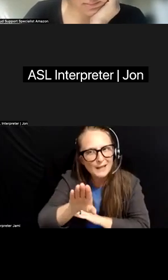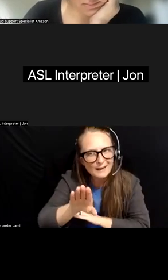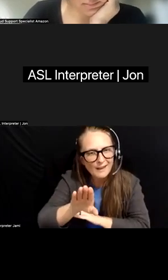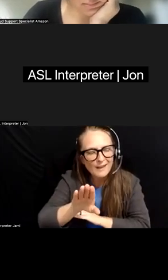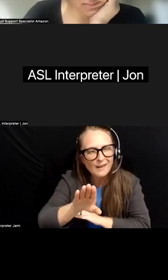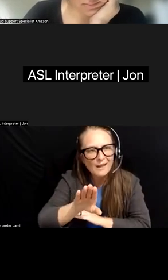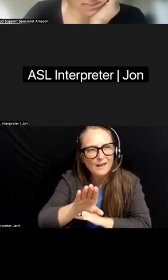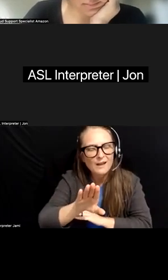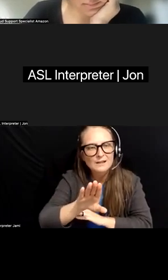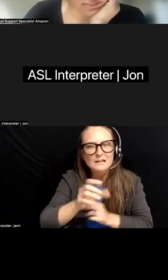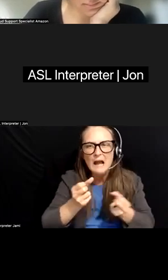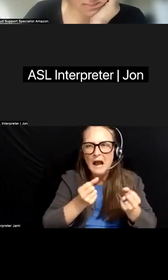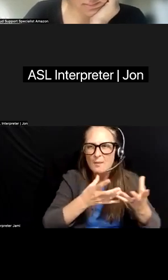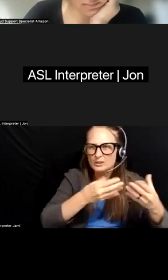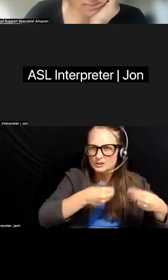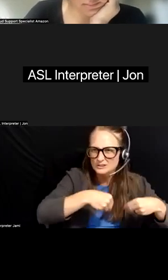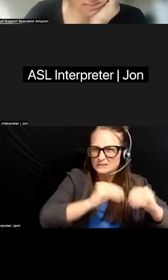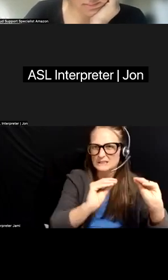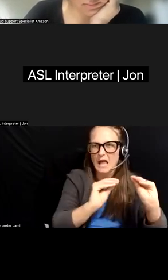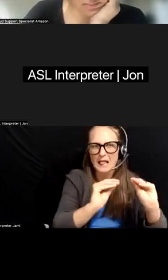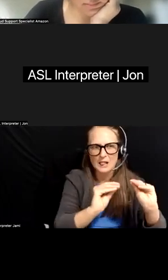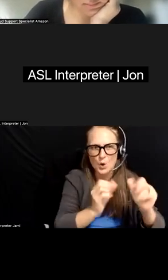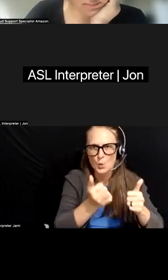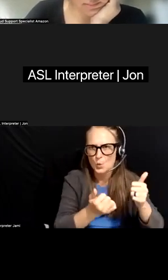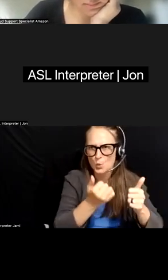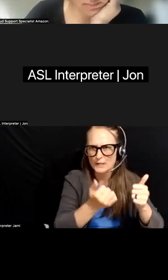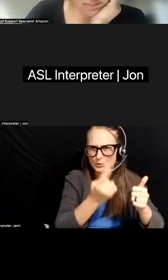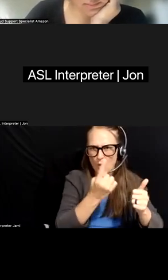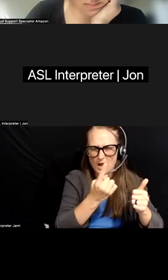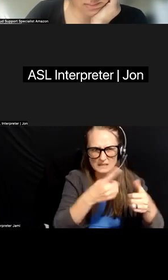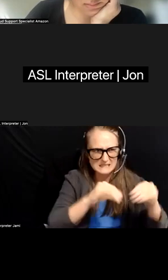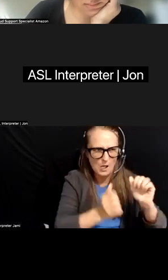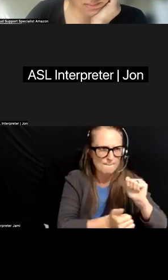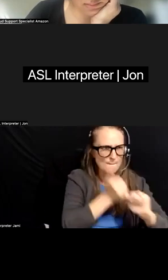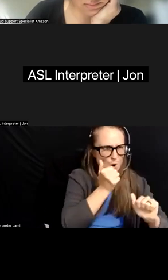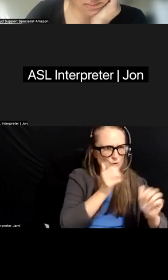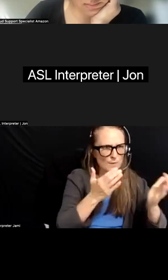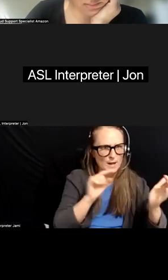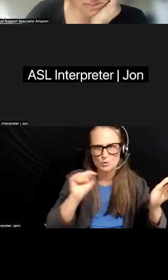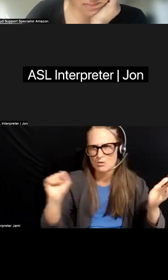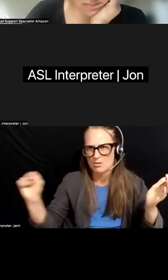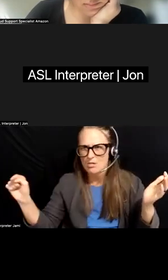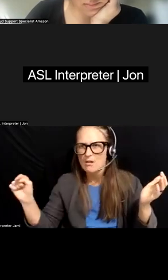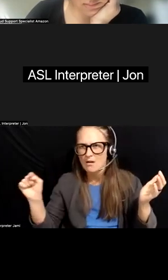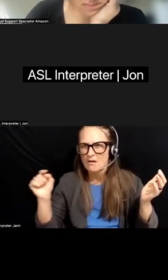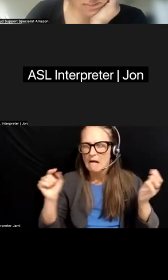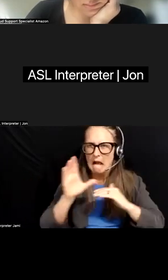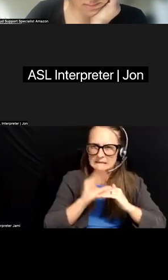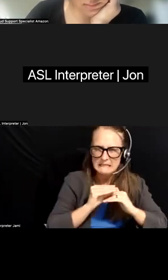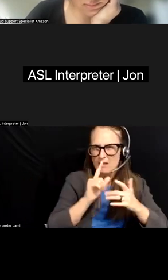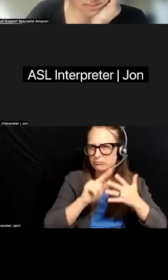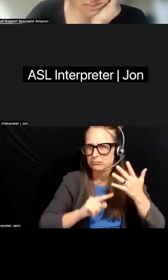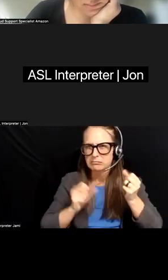much they're selling, which items are selling more than others, and so forth. Right? Amazon sells lots of stuff, and we have lots of data.